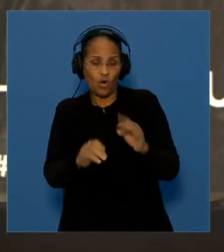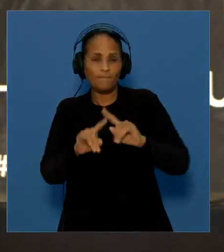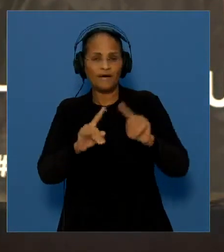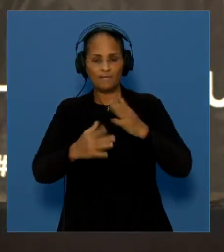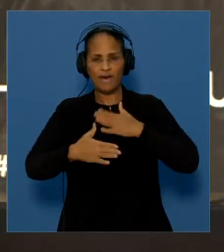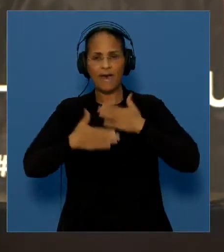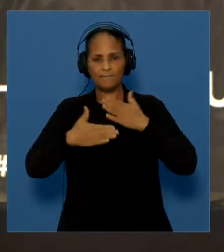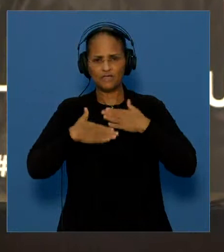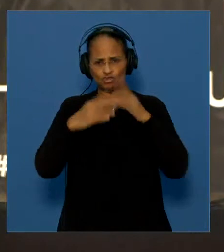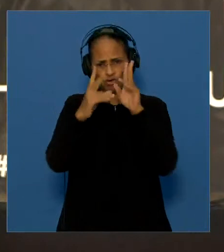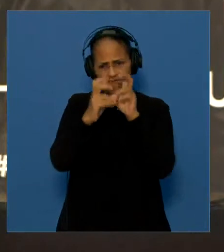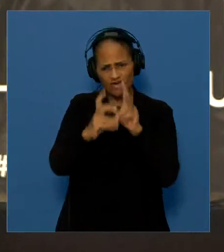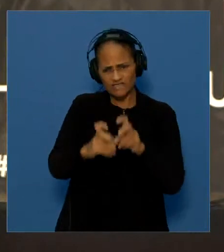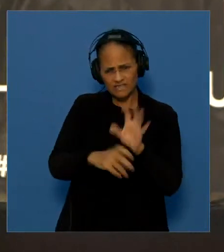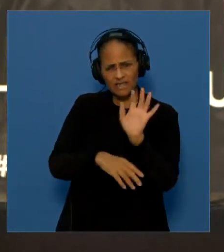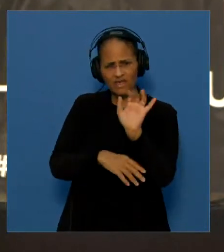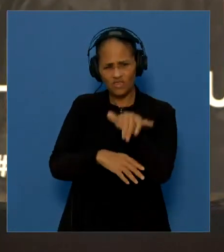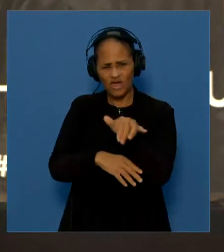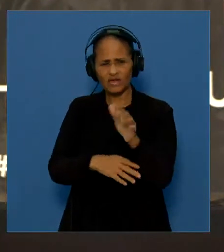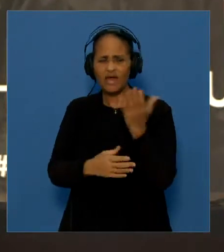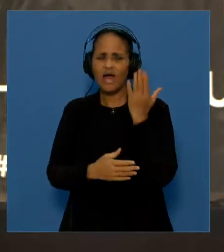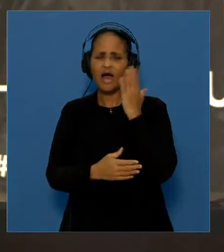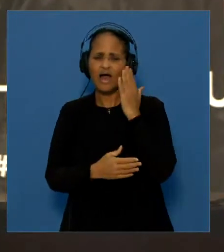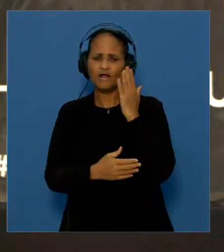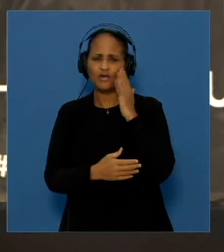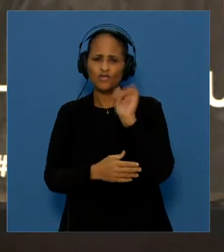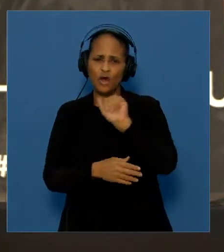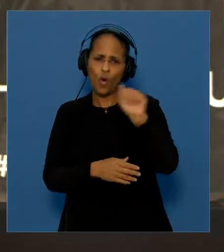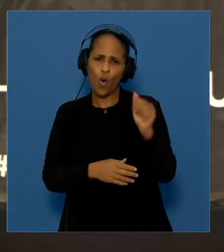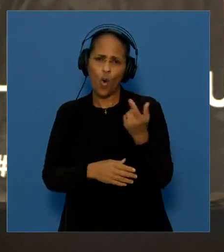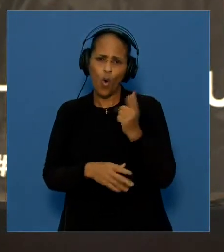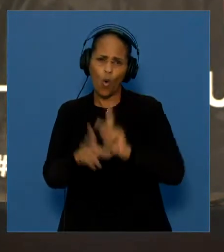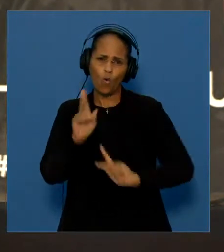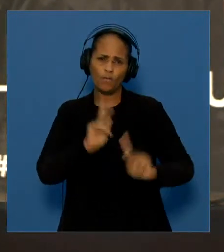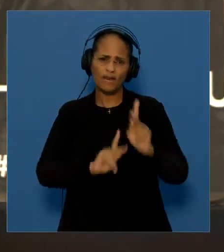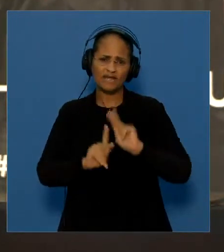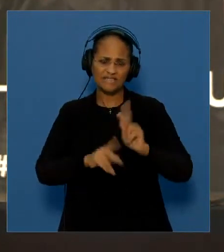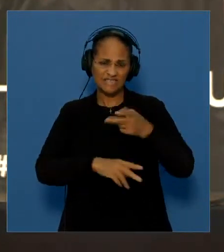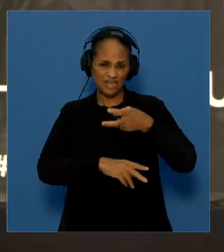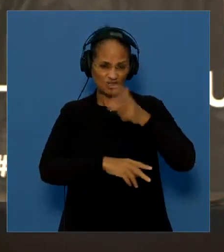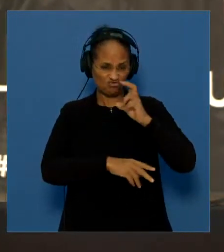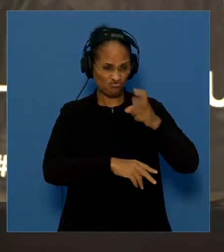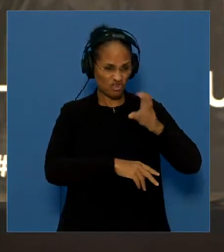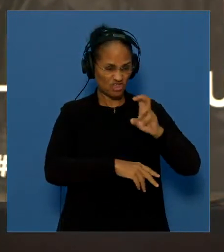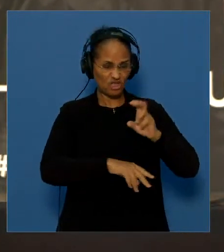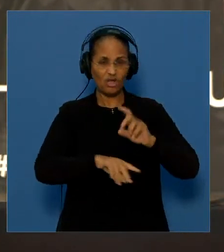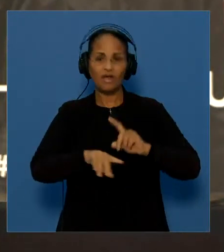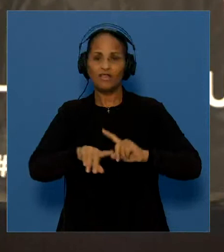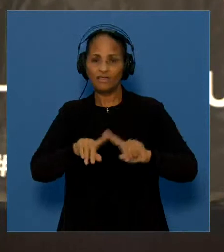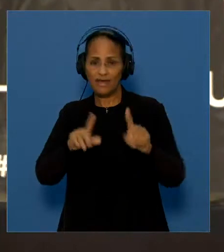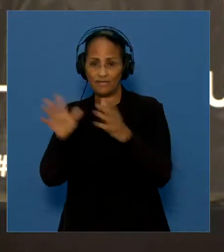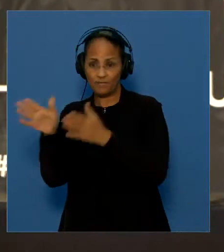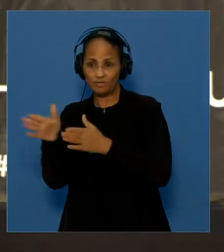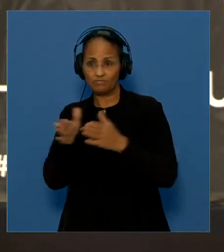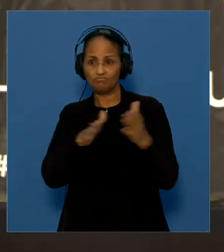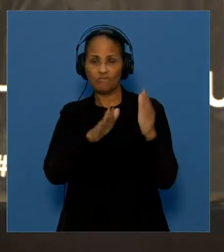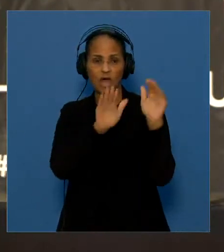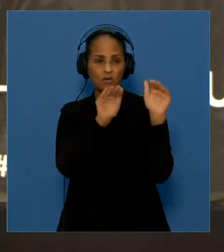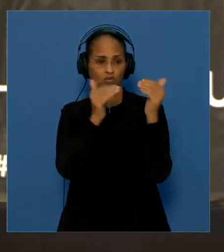into that matter. I know that in all places there are the various restrictions which have been laid out and adjustments that have been